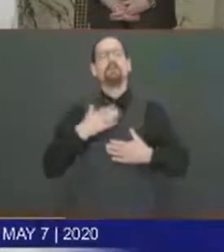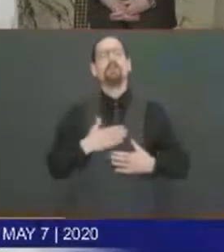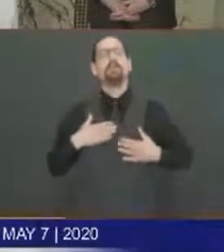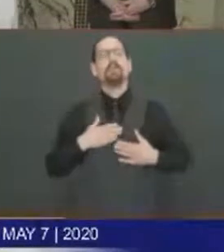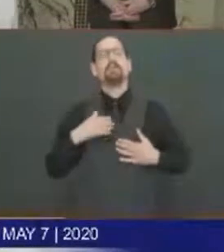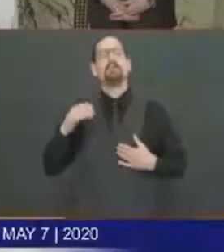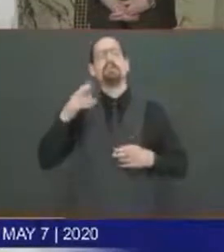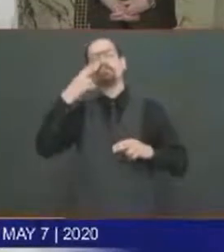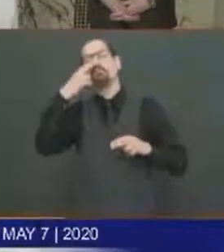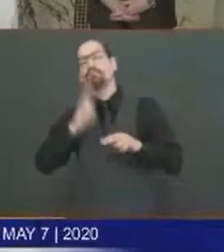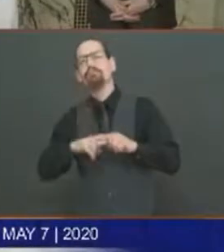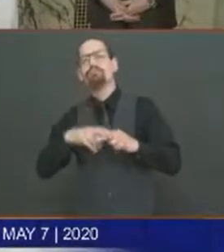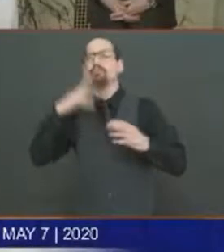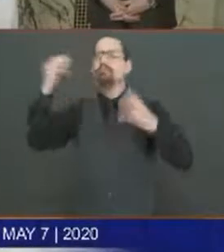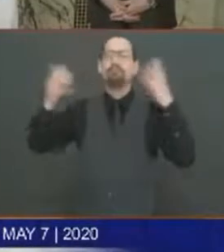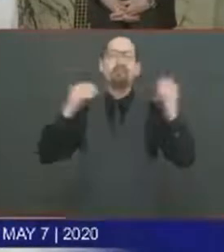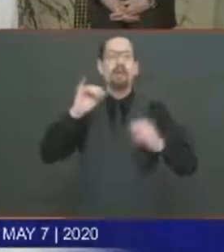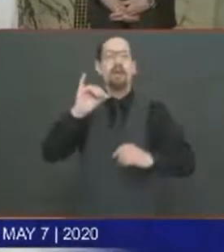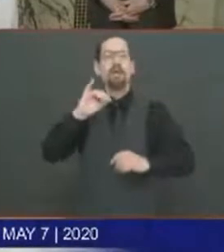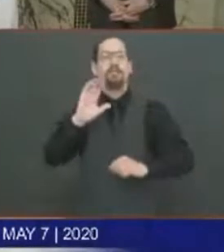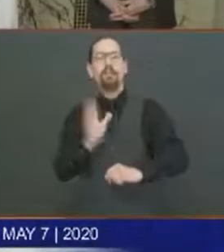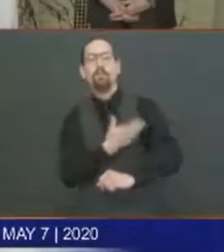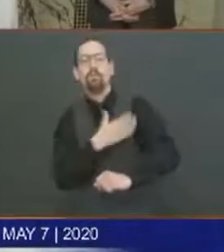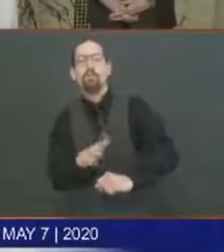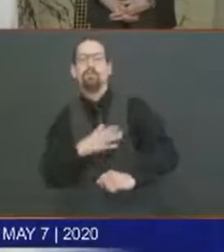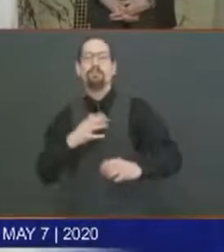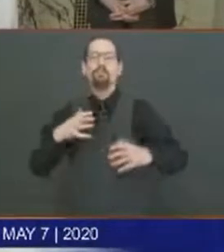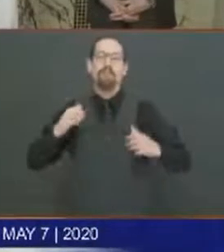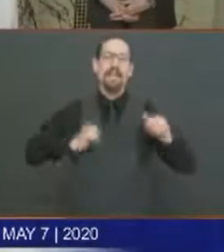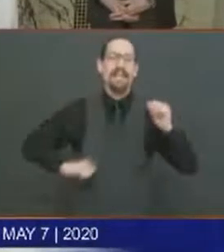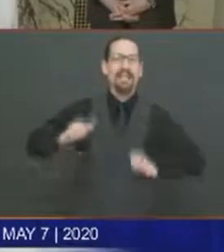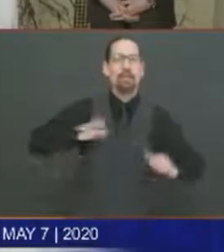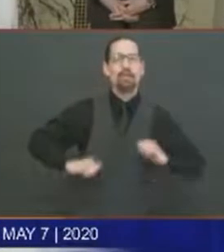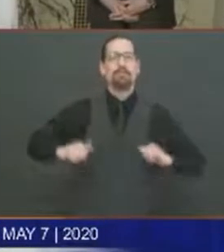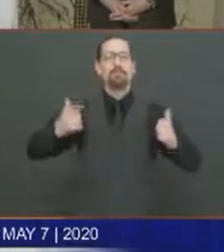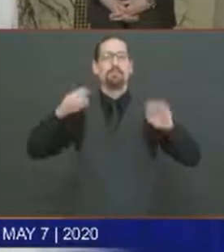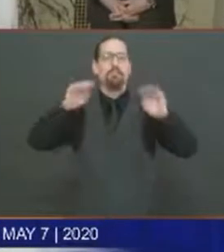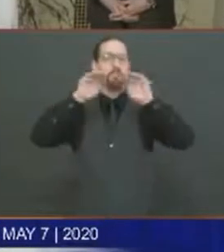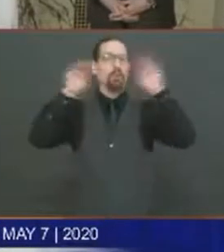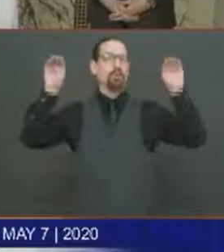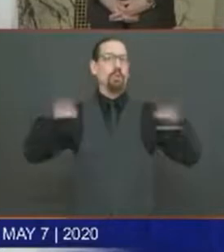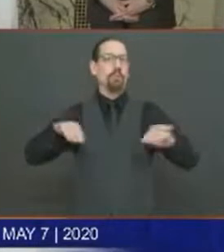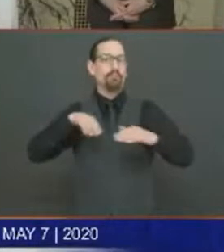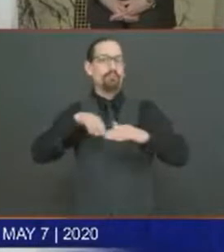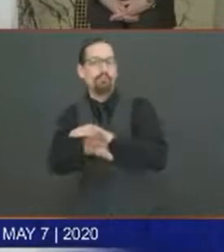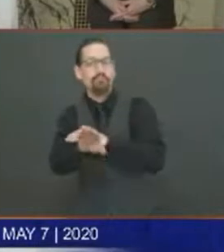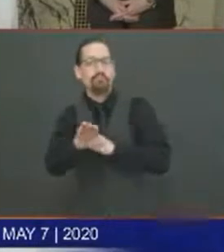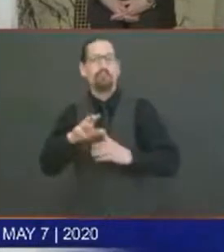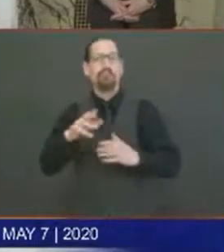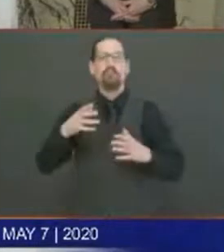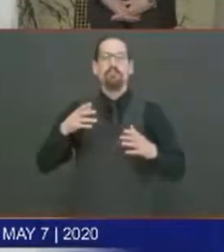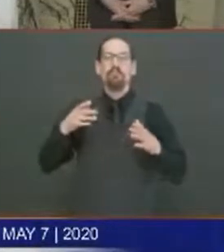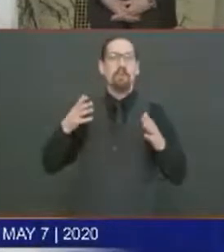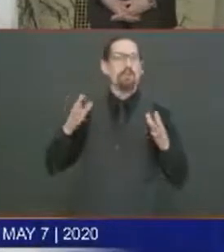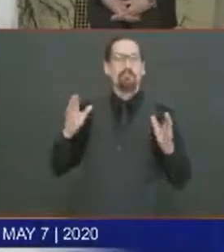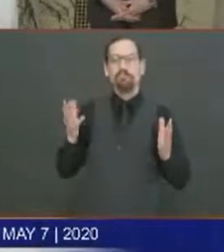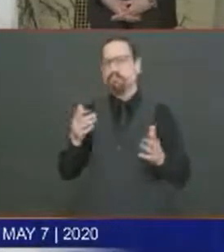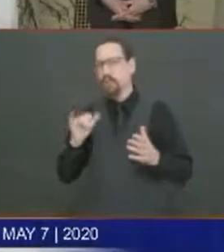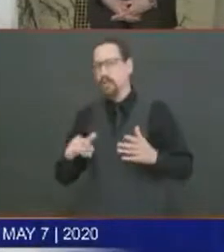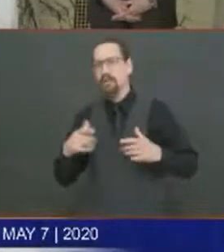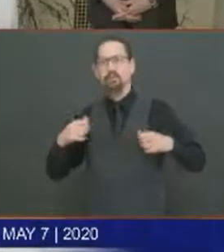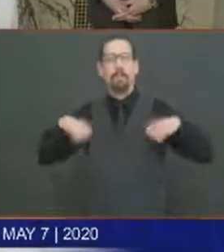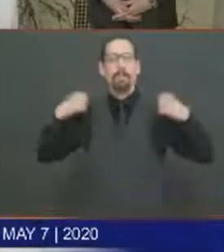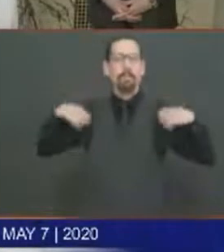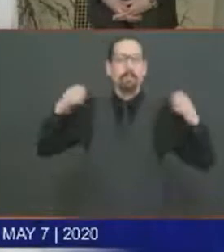alleys, concert venues, museums and zoos, and close in contact businesses, gyms, hair salons,